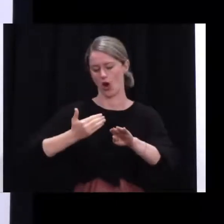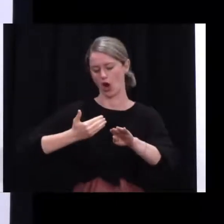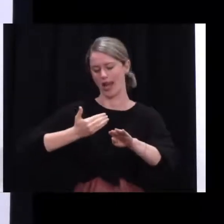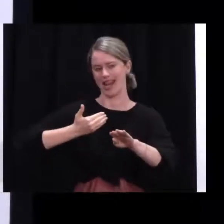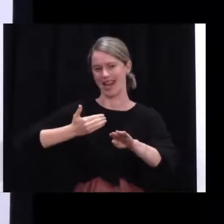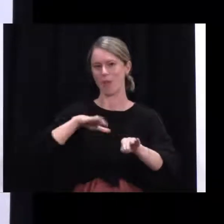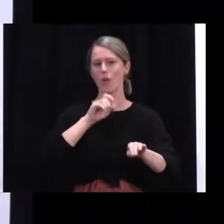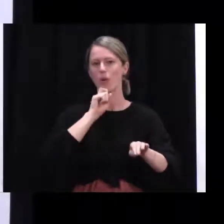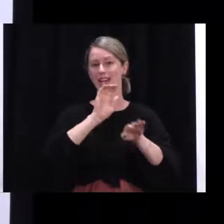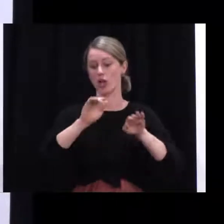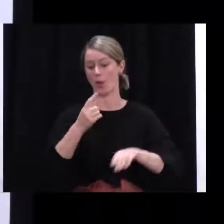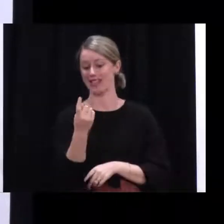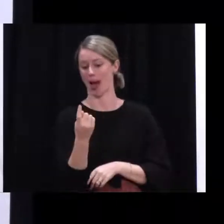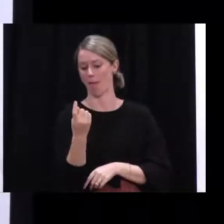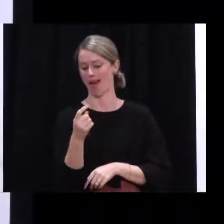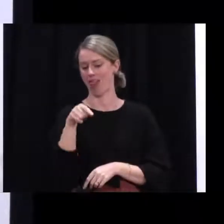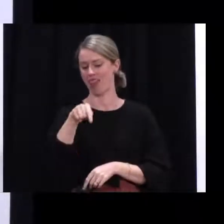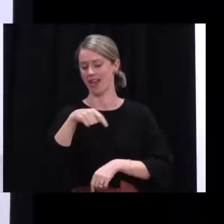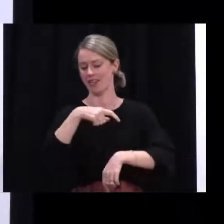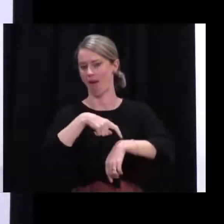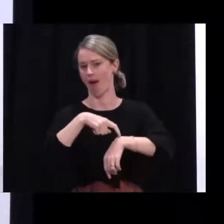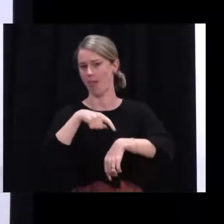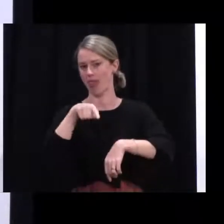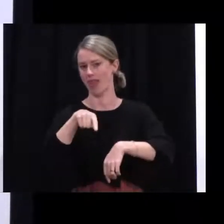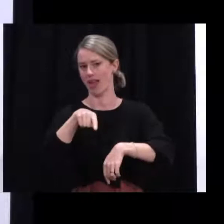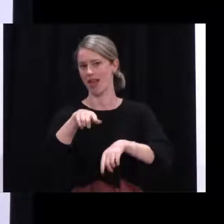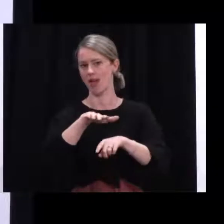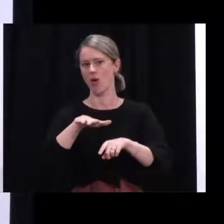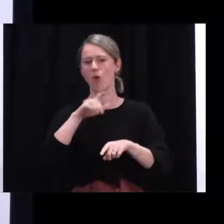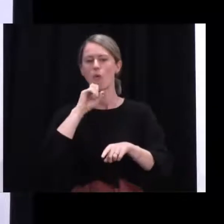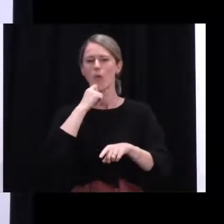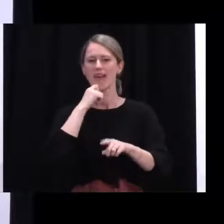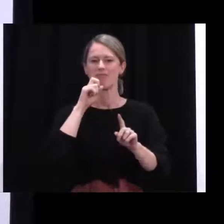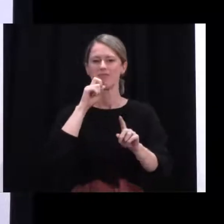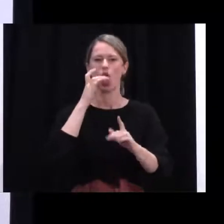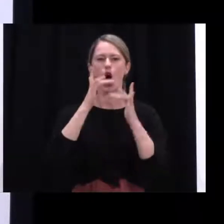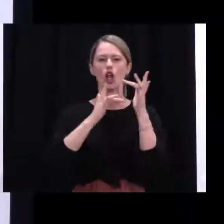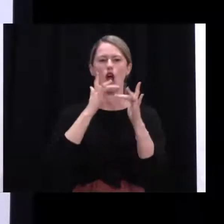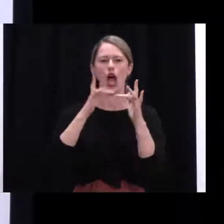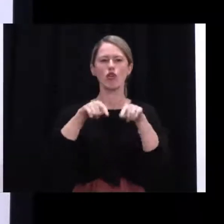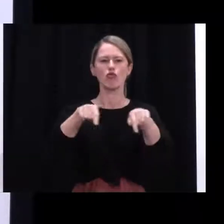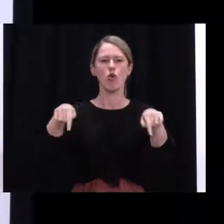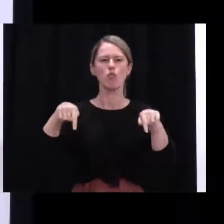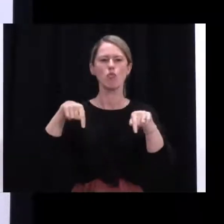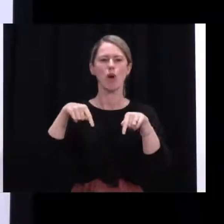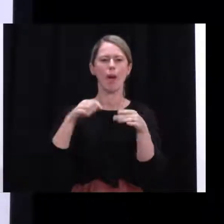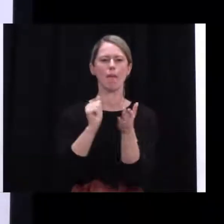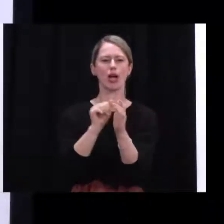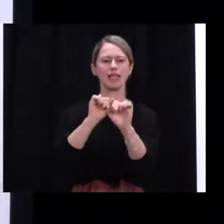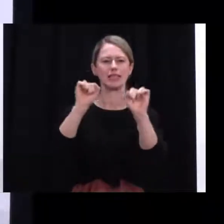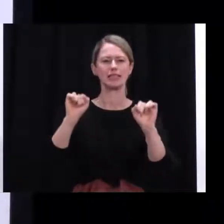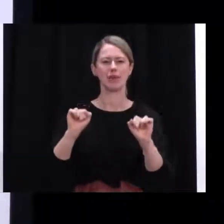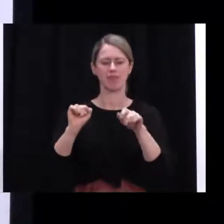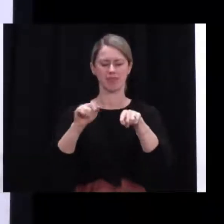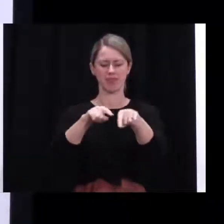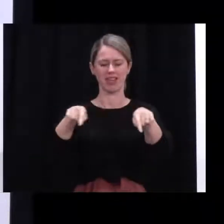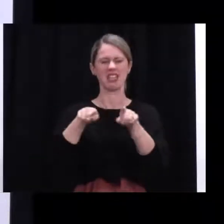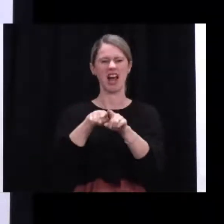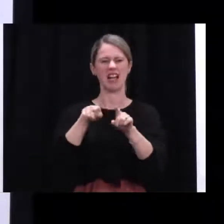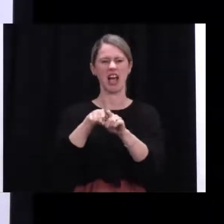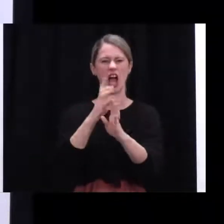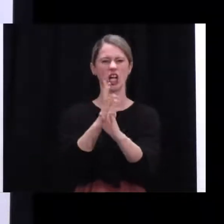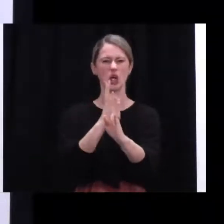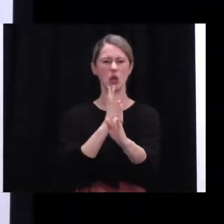vouchers being released, and we will be introducing a virtual lobby booking system. The lobby is a virtual queue.